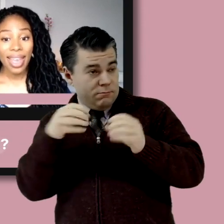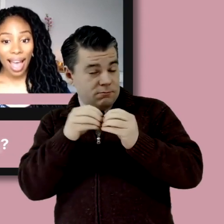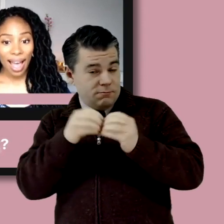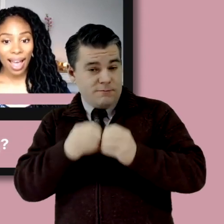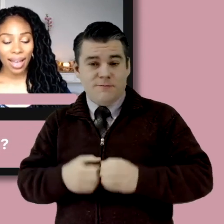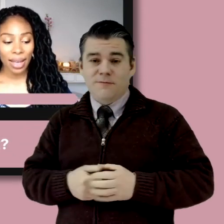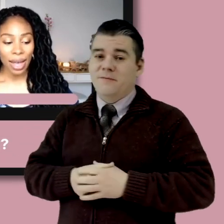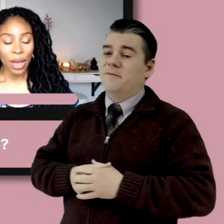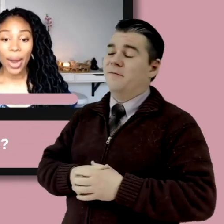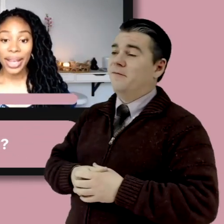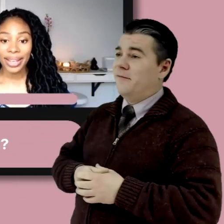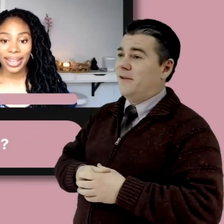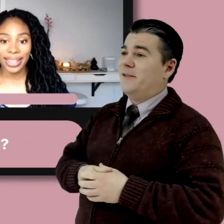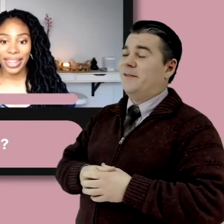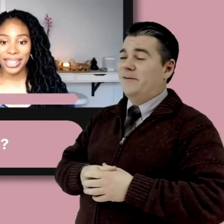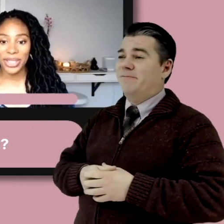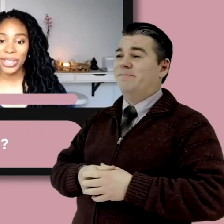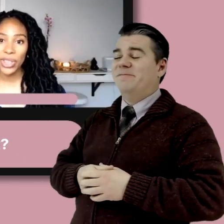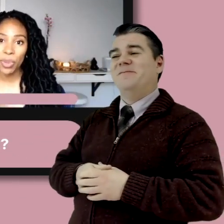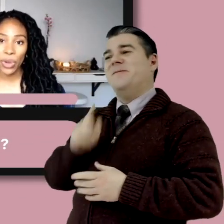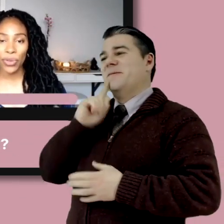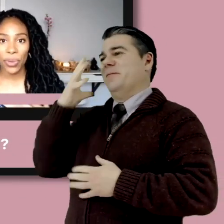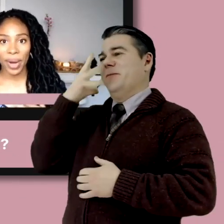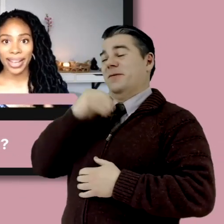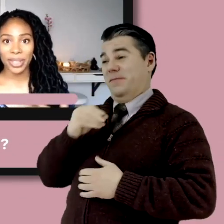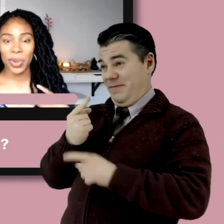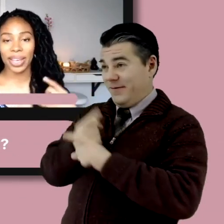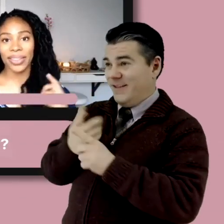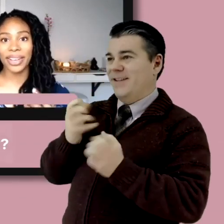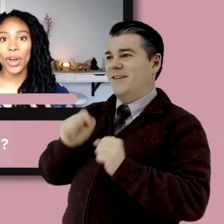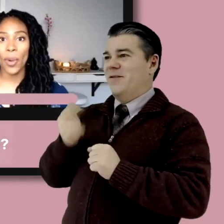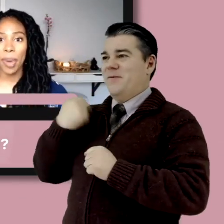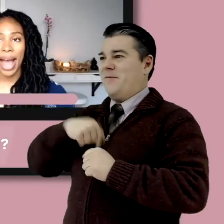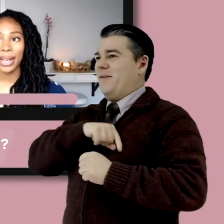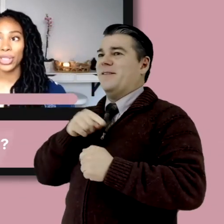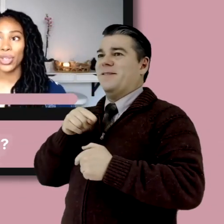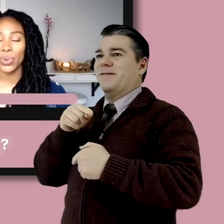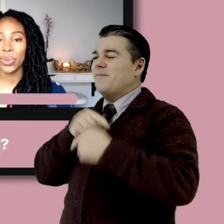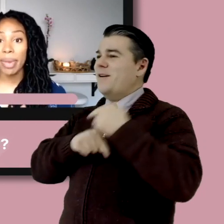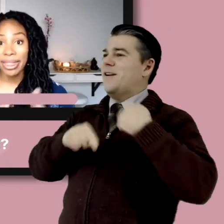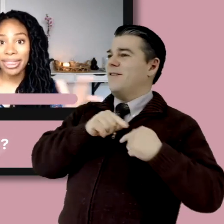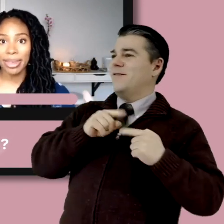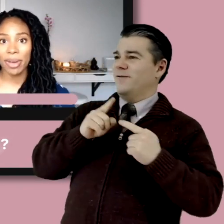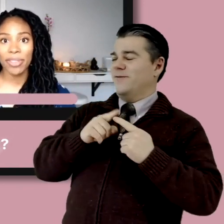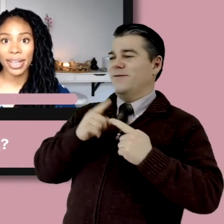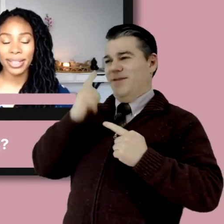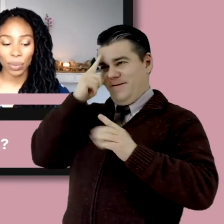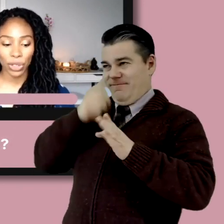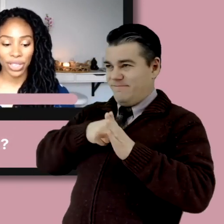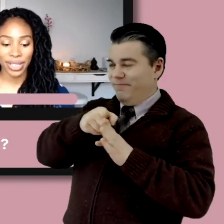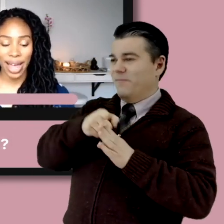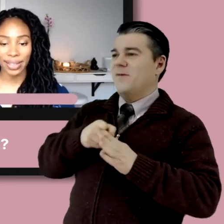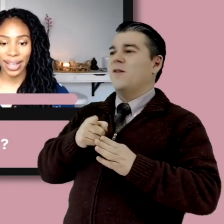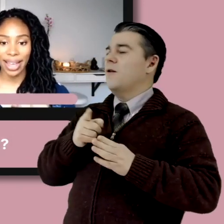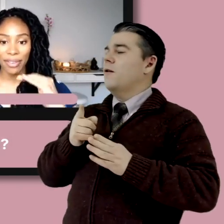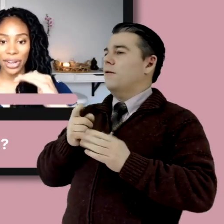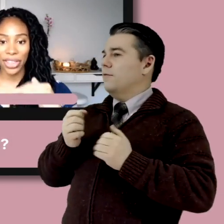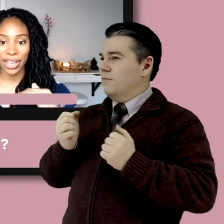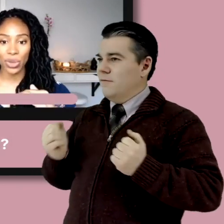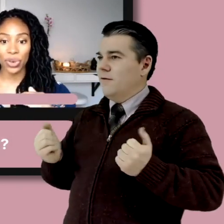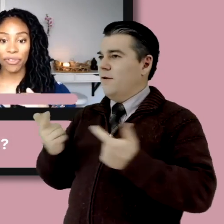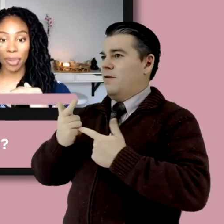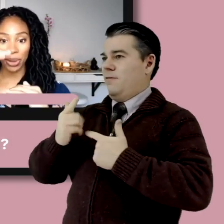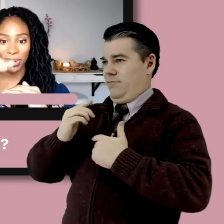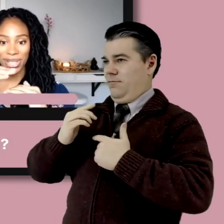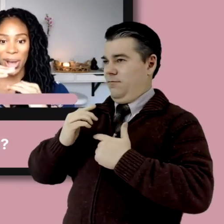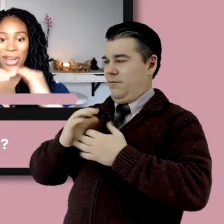about that? Yeah. Right. So it's so beautiful, right? Because we can like go back to the main theme of this, which is that like everything